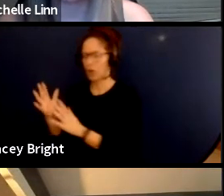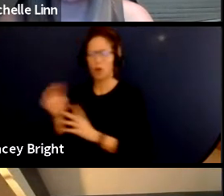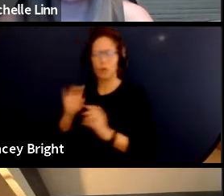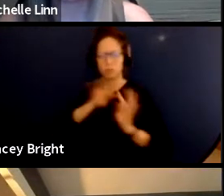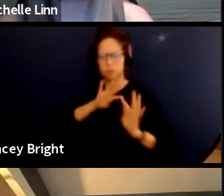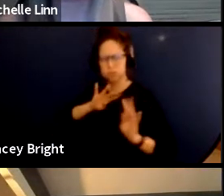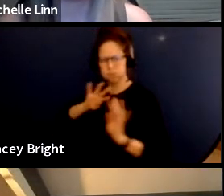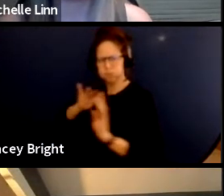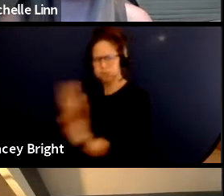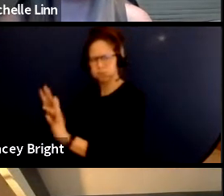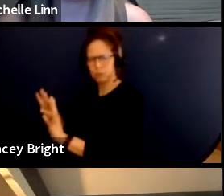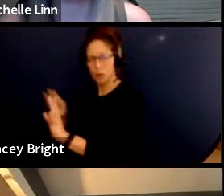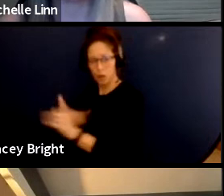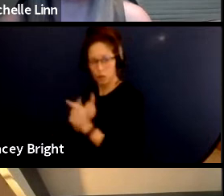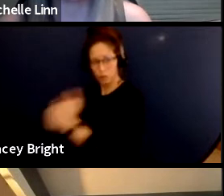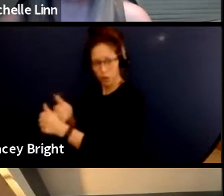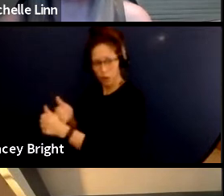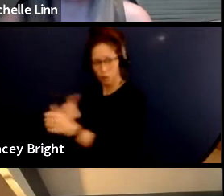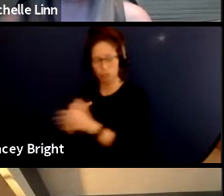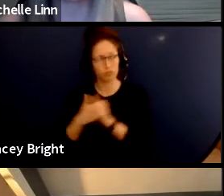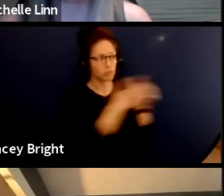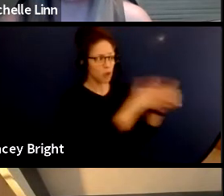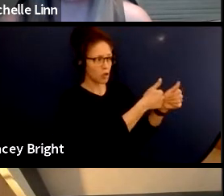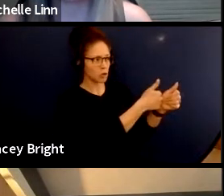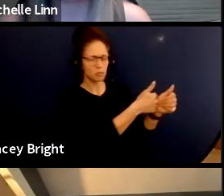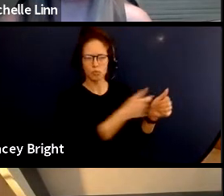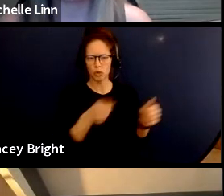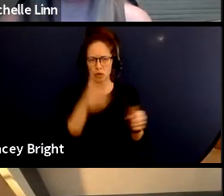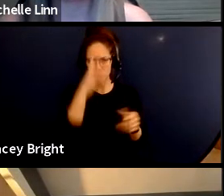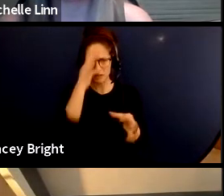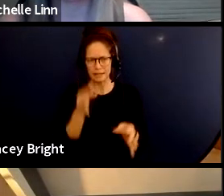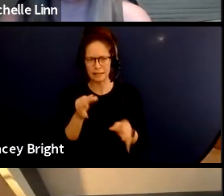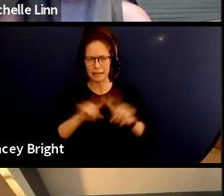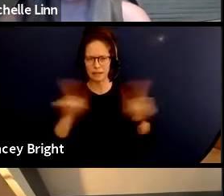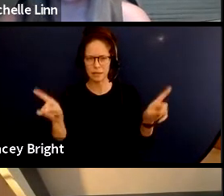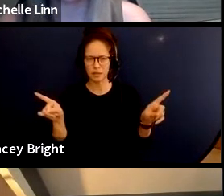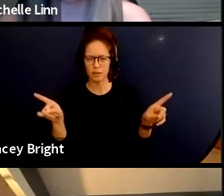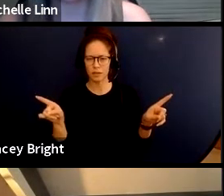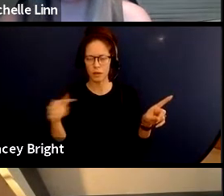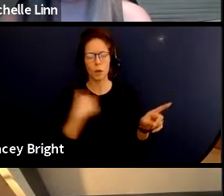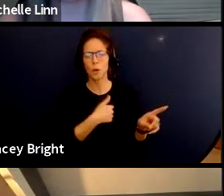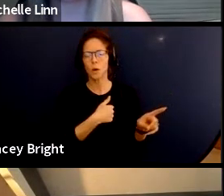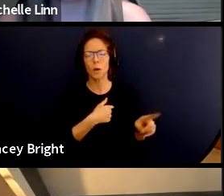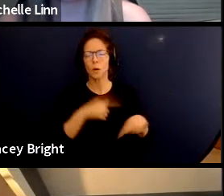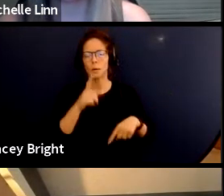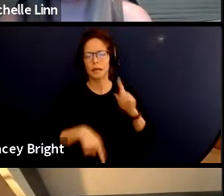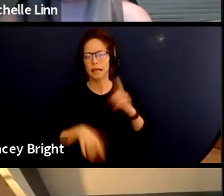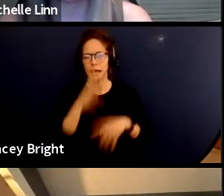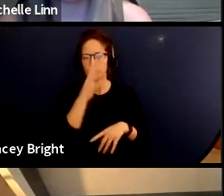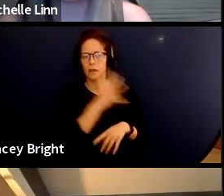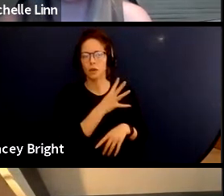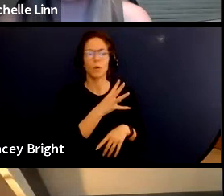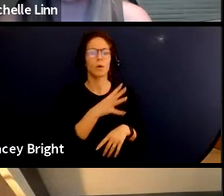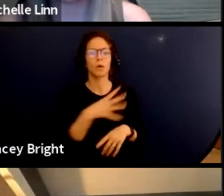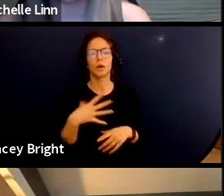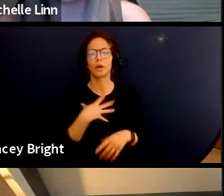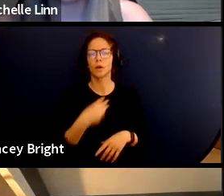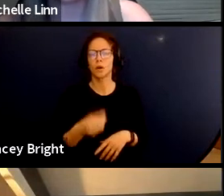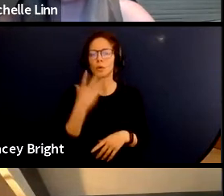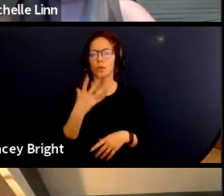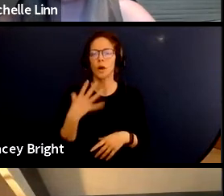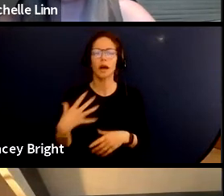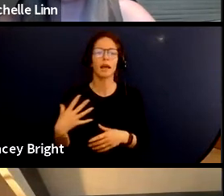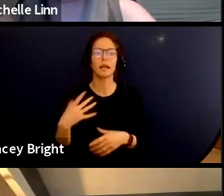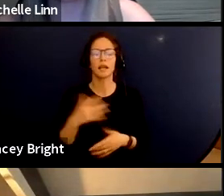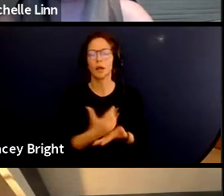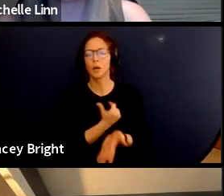enter the grounds. Do you follow, or do you choose a different way? We must not ignore the culture of white supremacy and white privilege. We have seen it in the